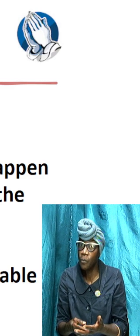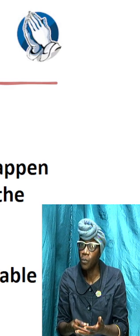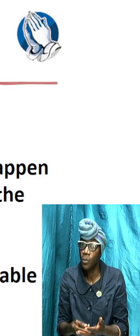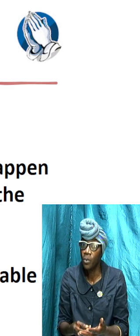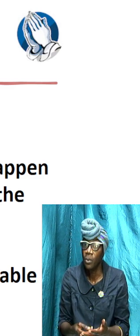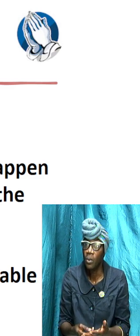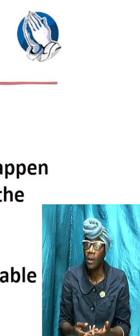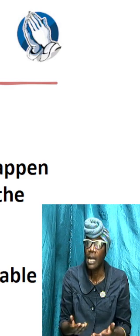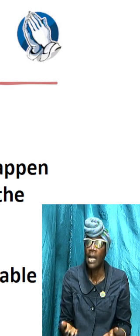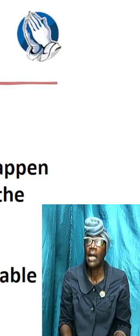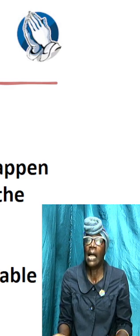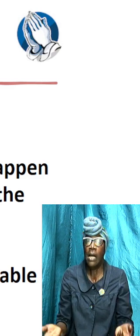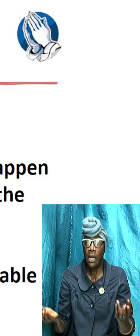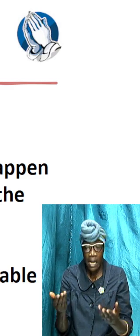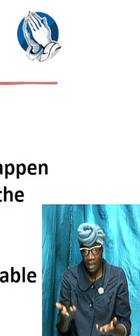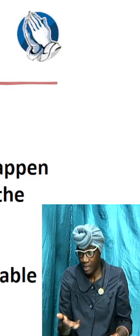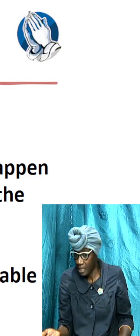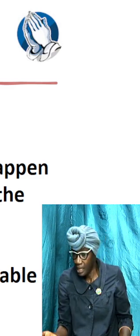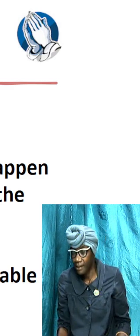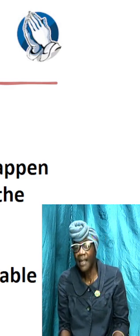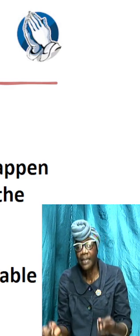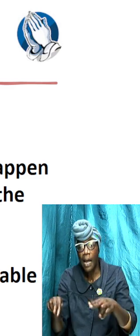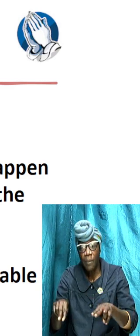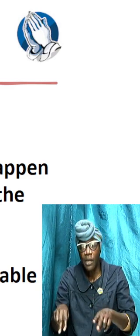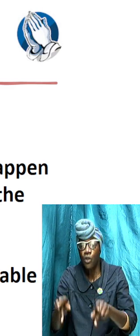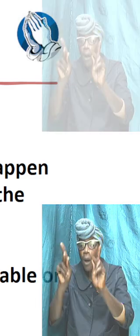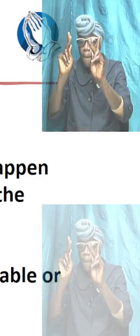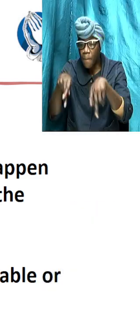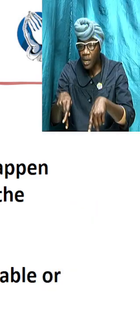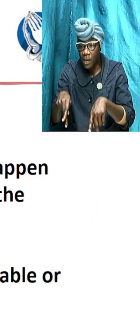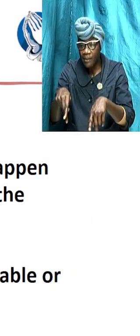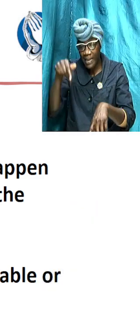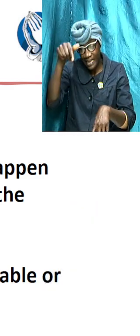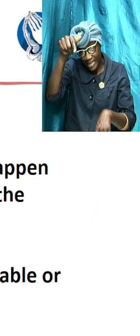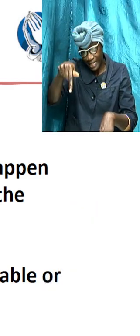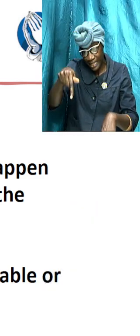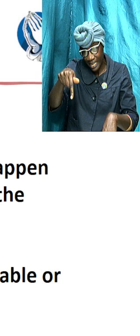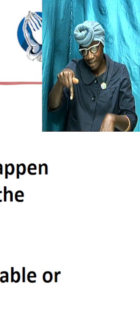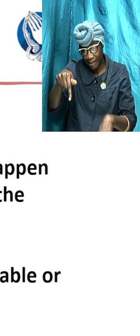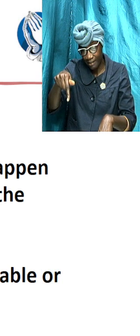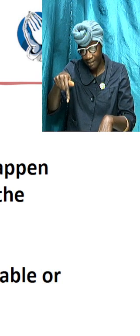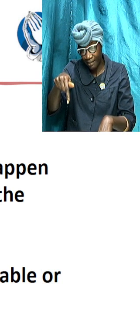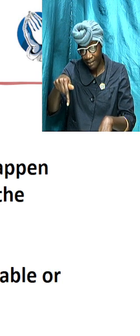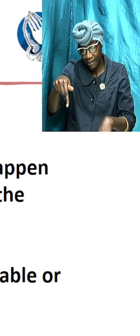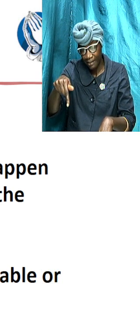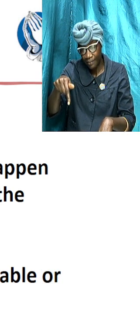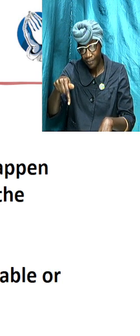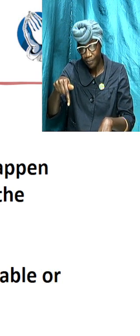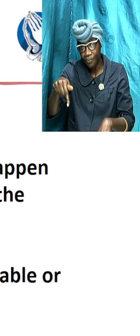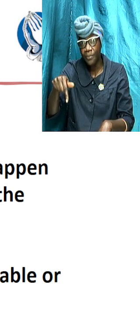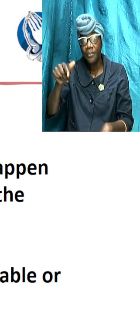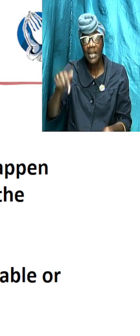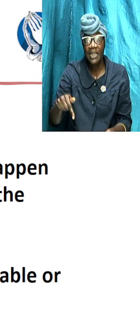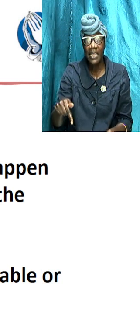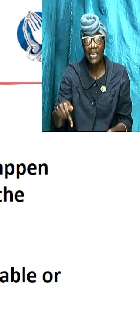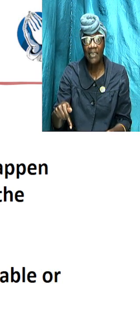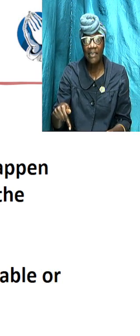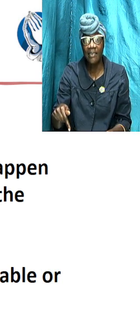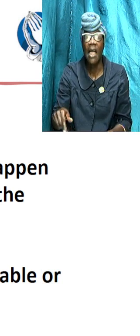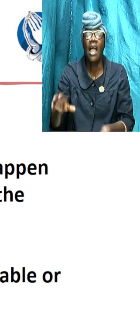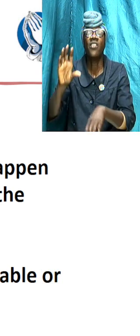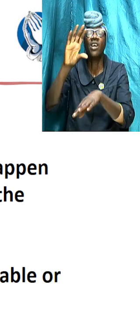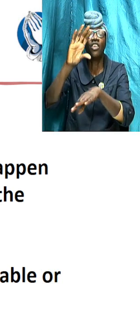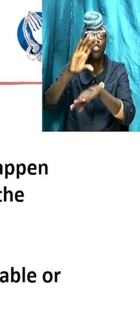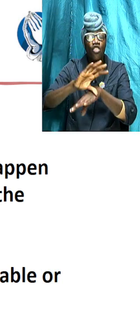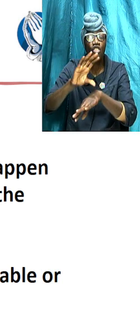will necessarily happen to a particular person. In this case, we're talking about the ecclesia. In this case, we're talking about the